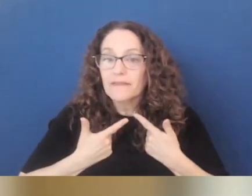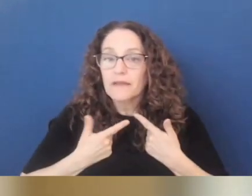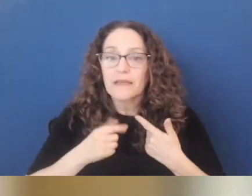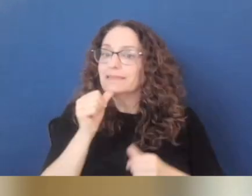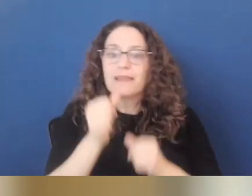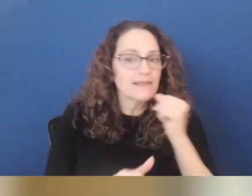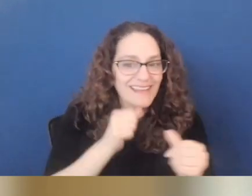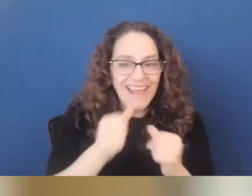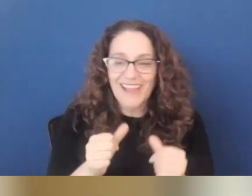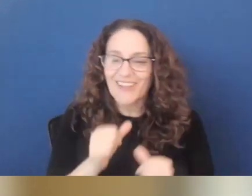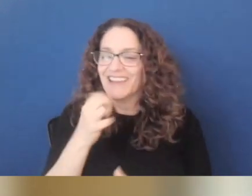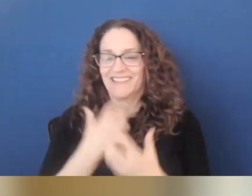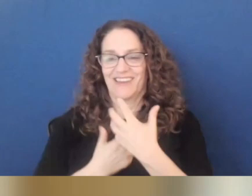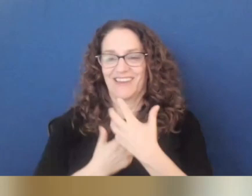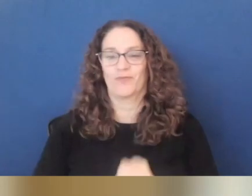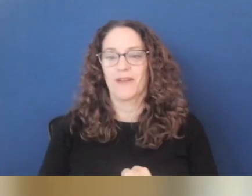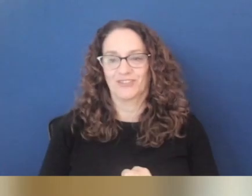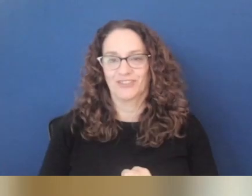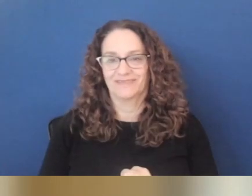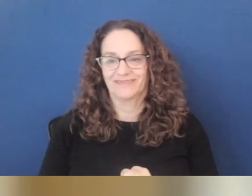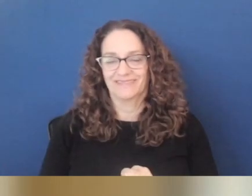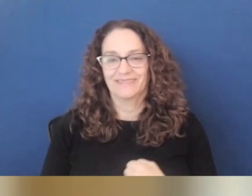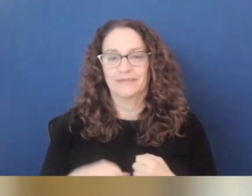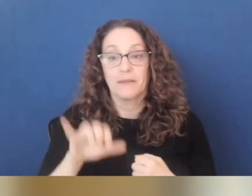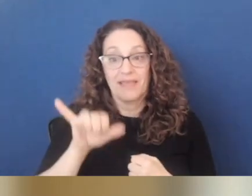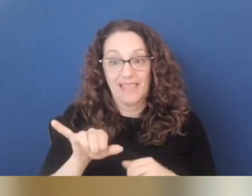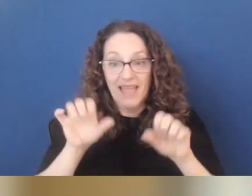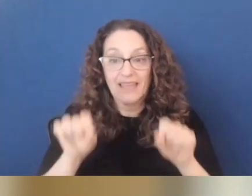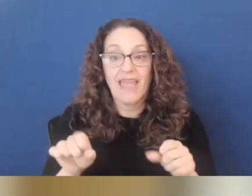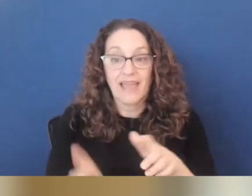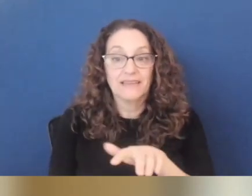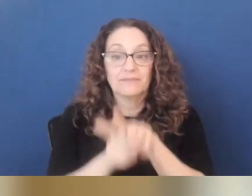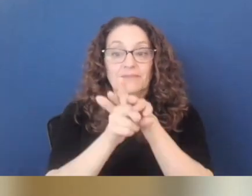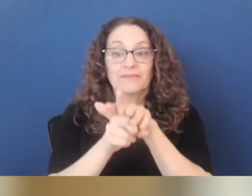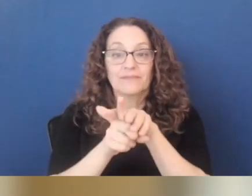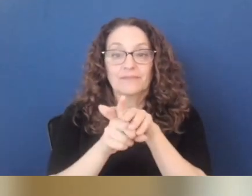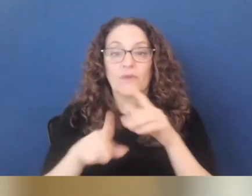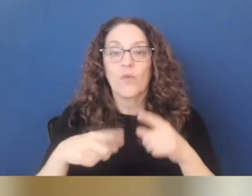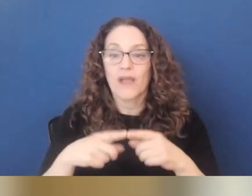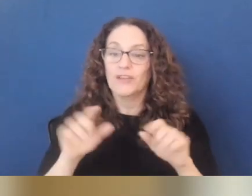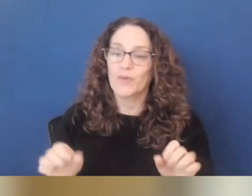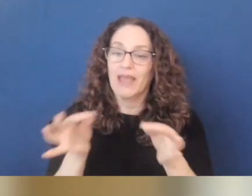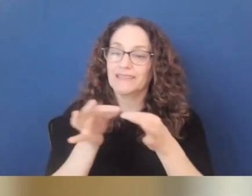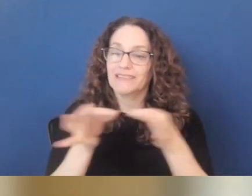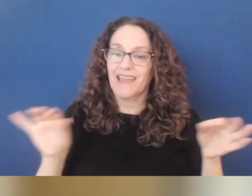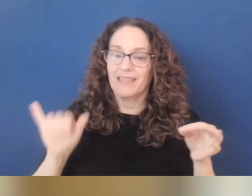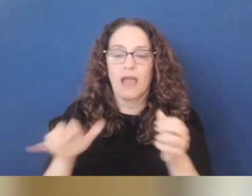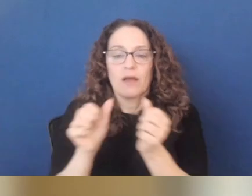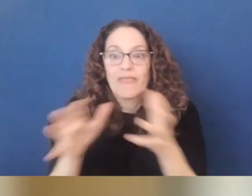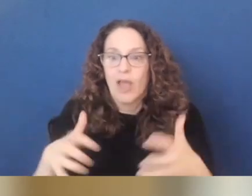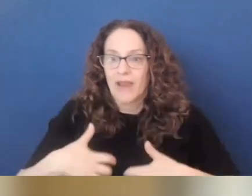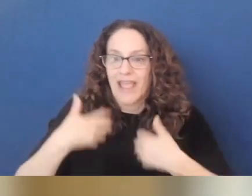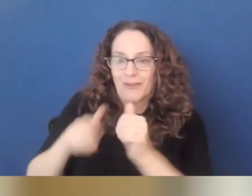denial. But it only can come when we can say it without any anger, when we can bring in that